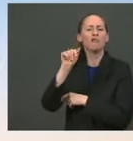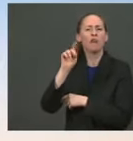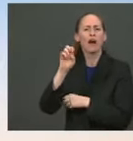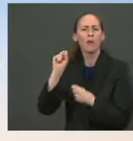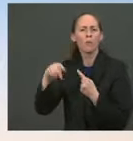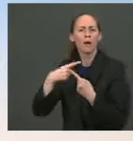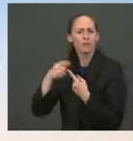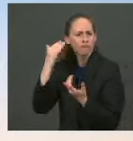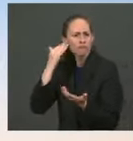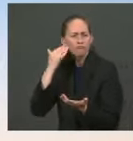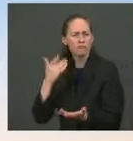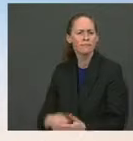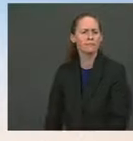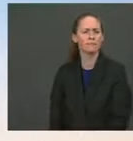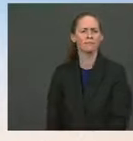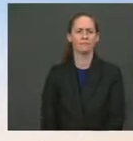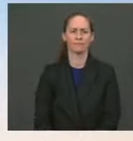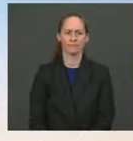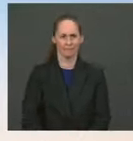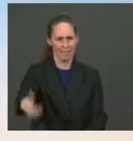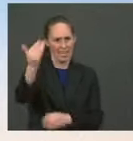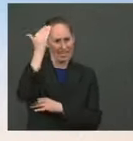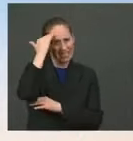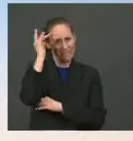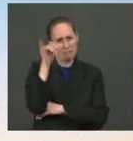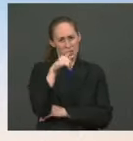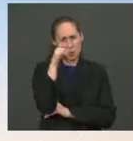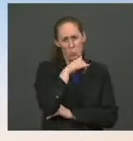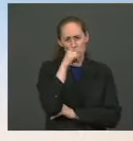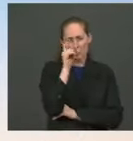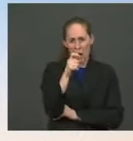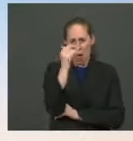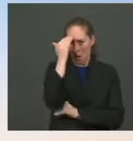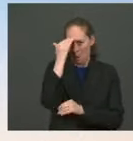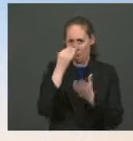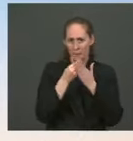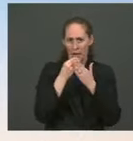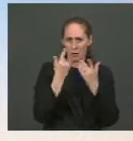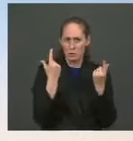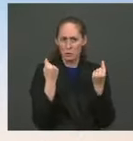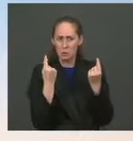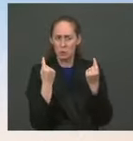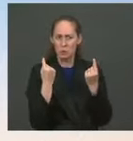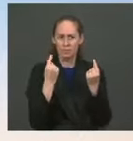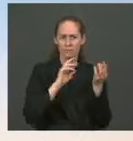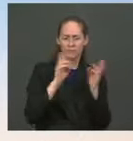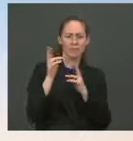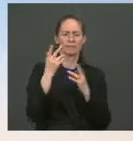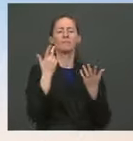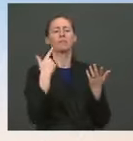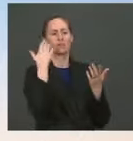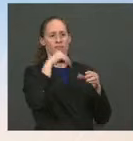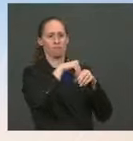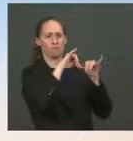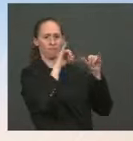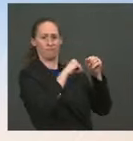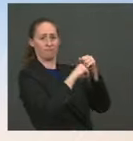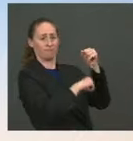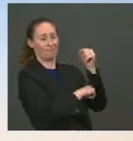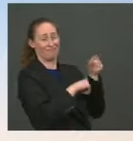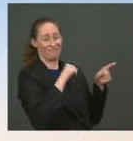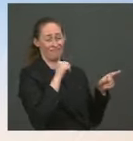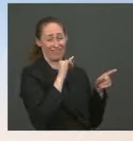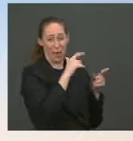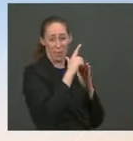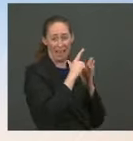important it is to get this out, to get this done. We got the bipartisan infrastructure deal, this once-in-a-generation